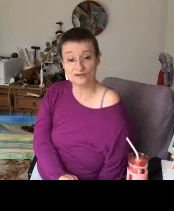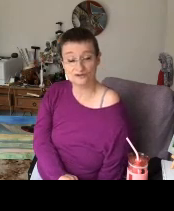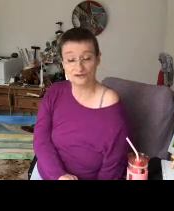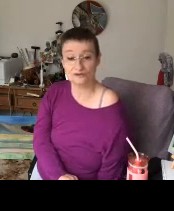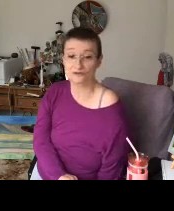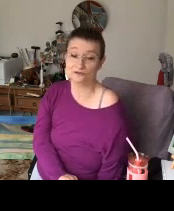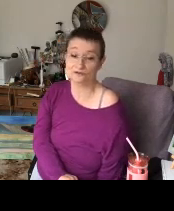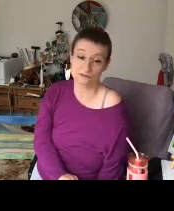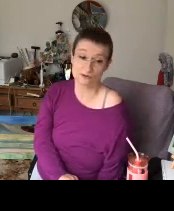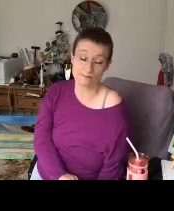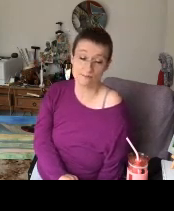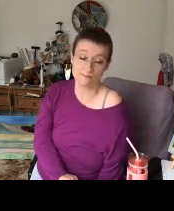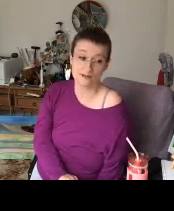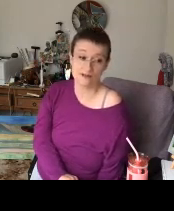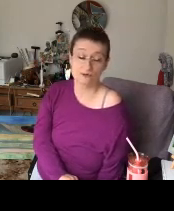support others to